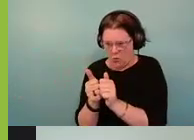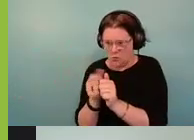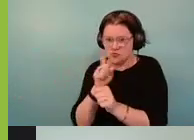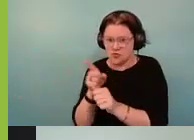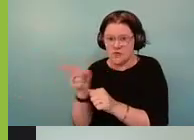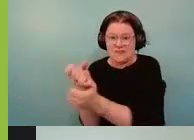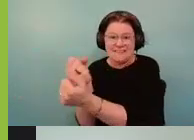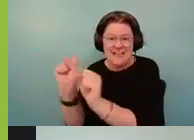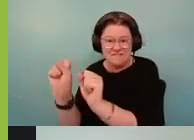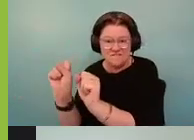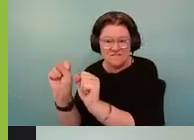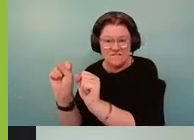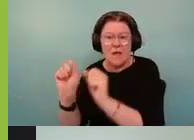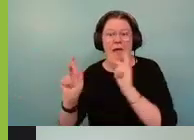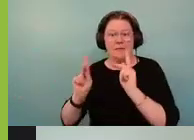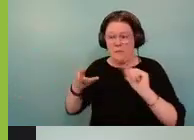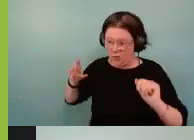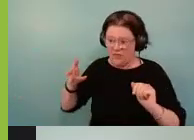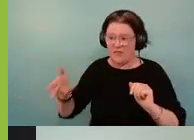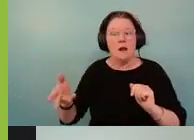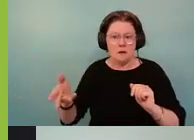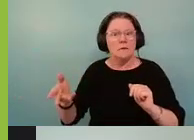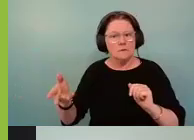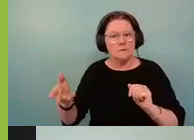that the individuals that come into their life are safe as well.